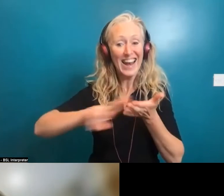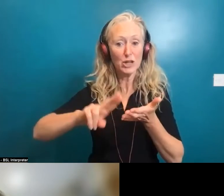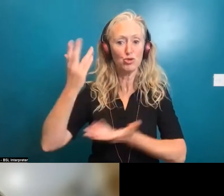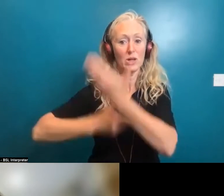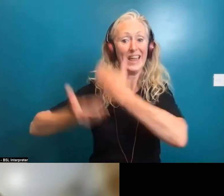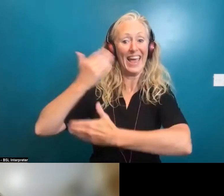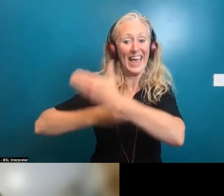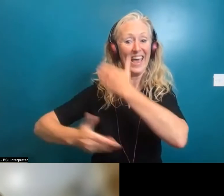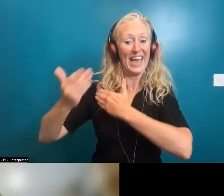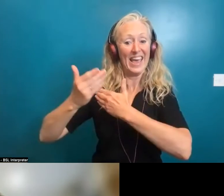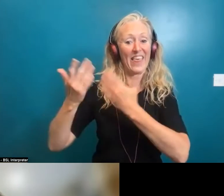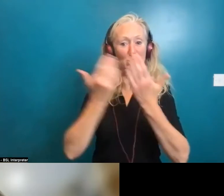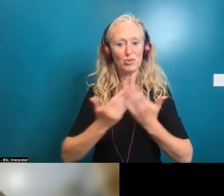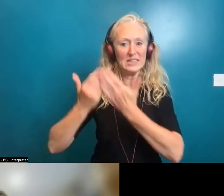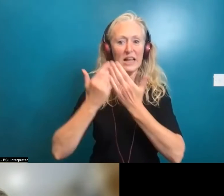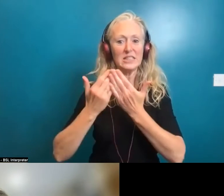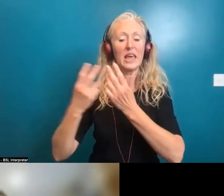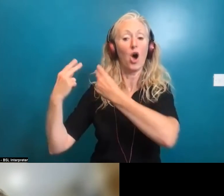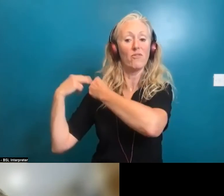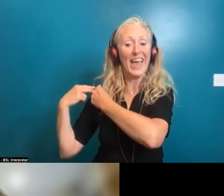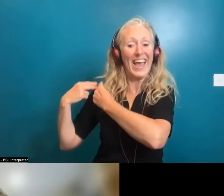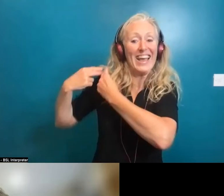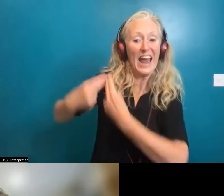of inherited eye and ear conditions that we're hoping to